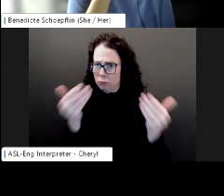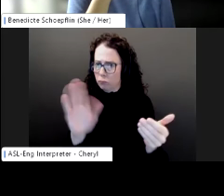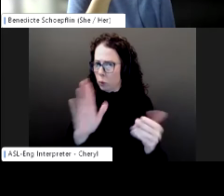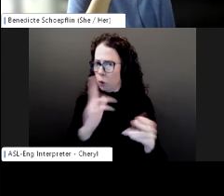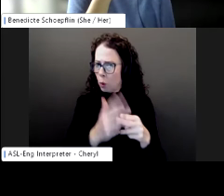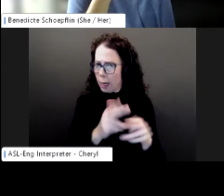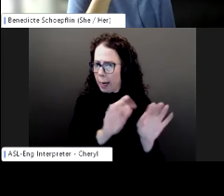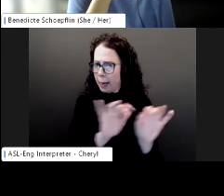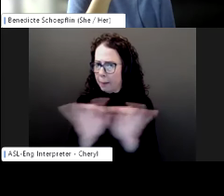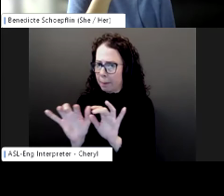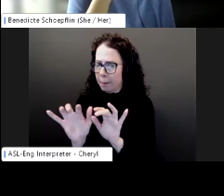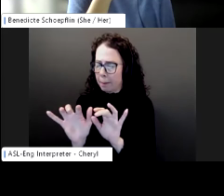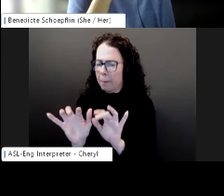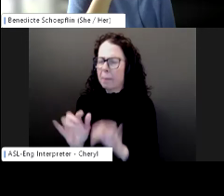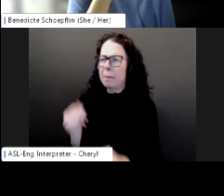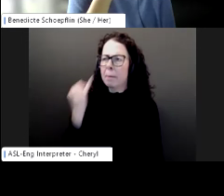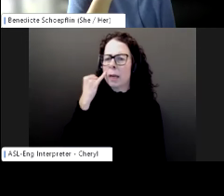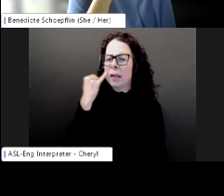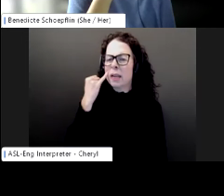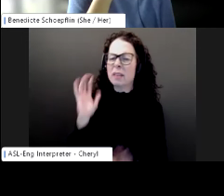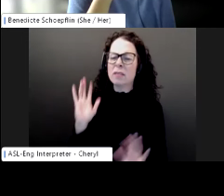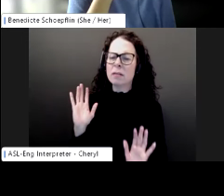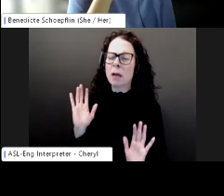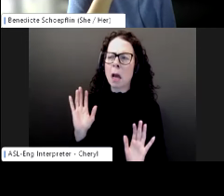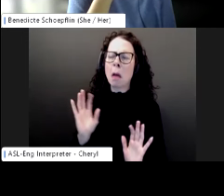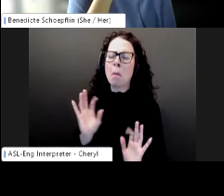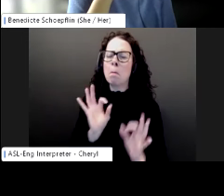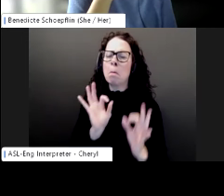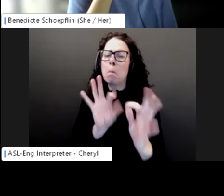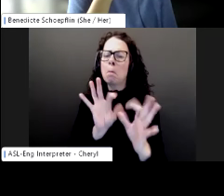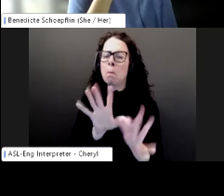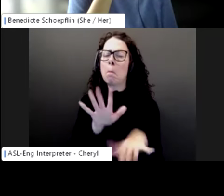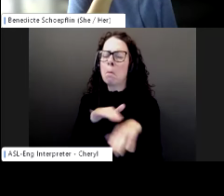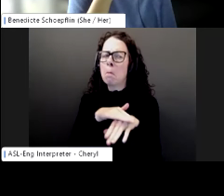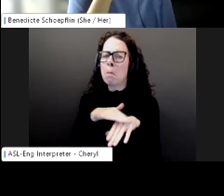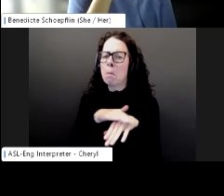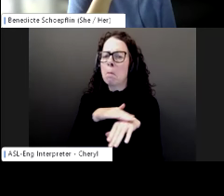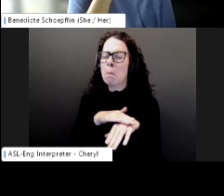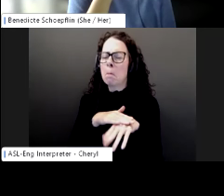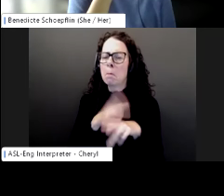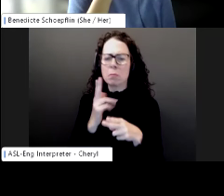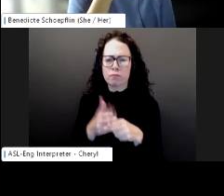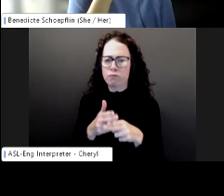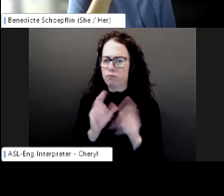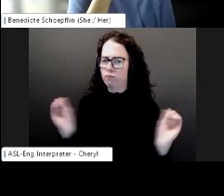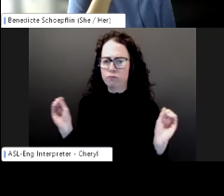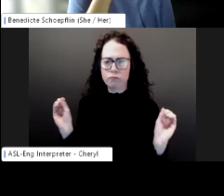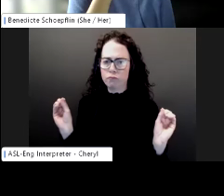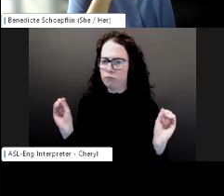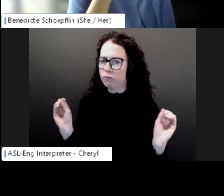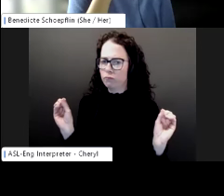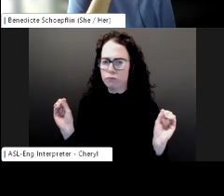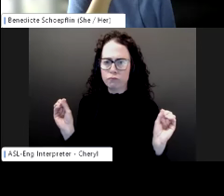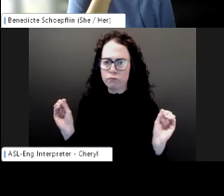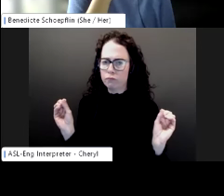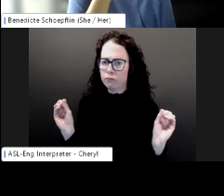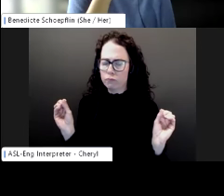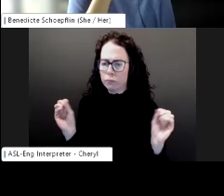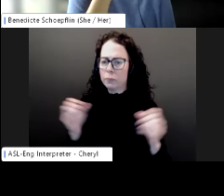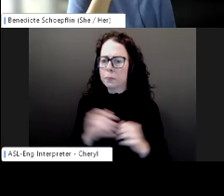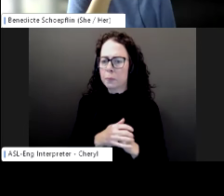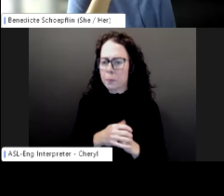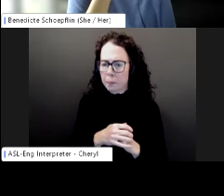But if you just want to provide feedback, then you can provide it pseudonymously, not anonymously. That would